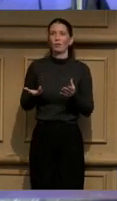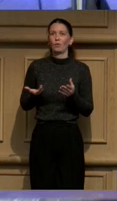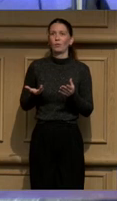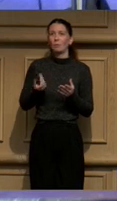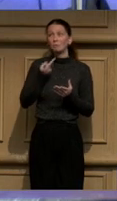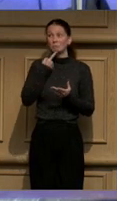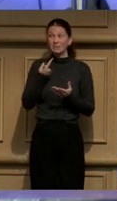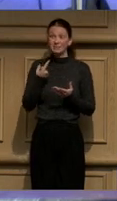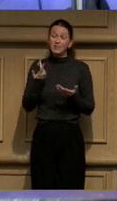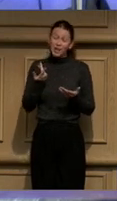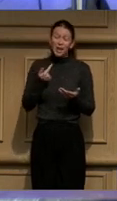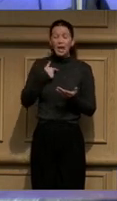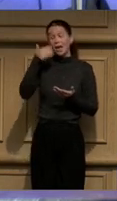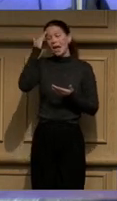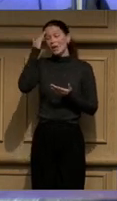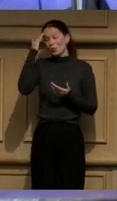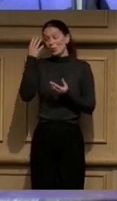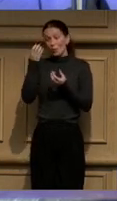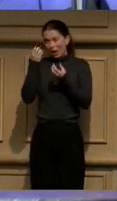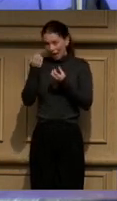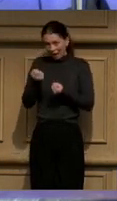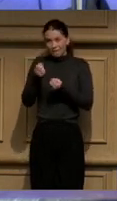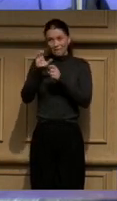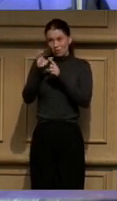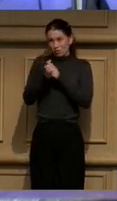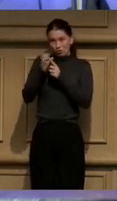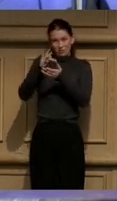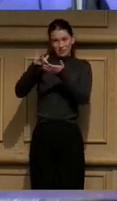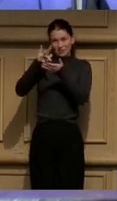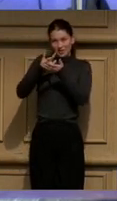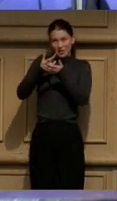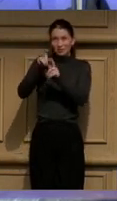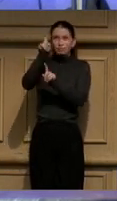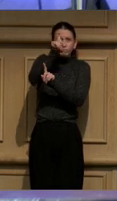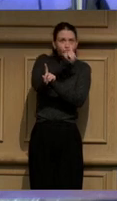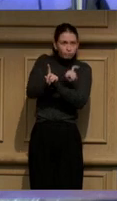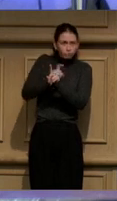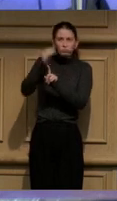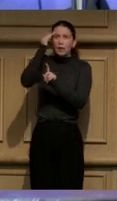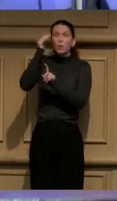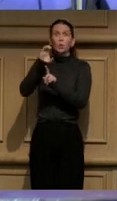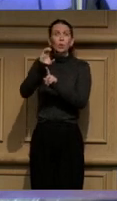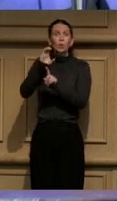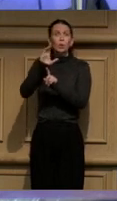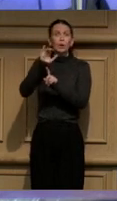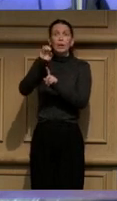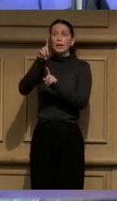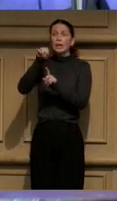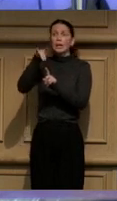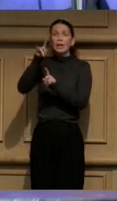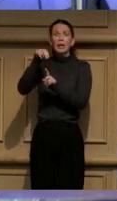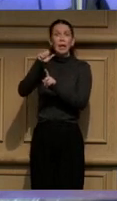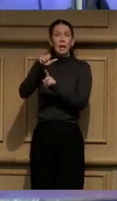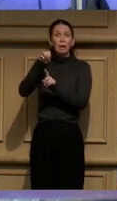But in terms, and I know there are cultural centres around. I know Cliona Maher is here from Clonmel, and she has a great